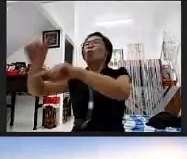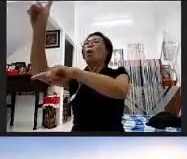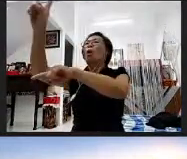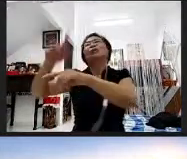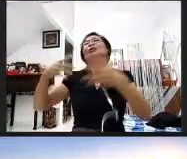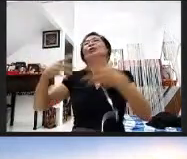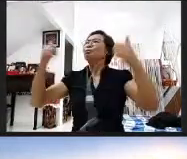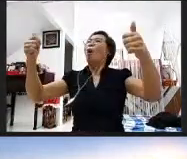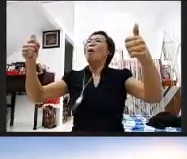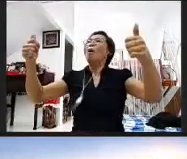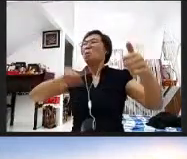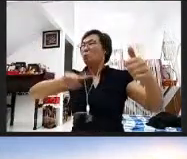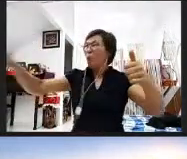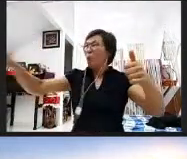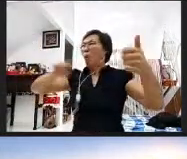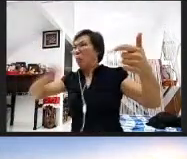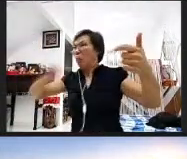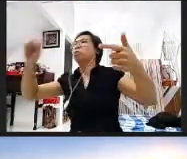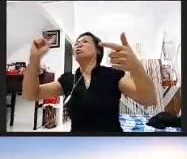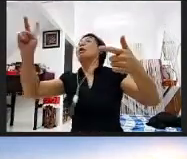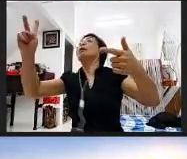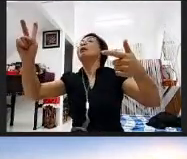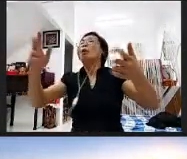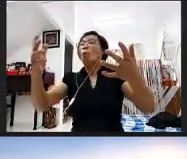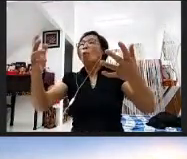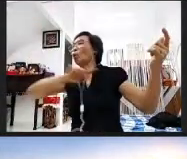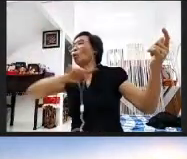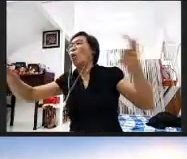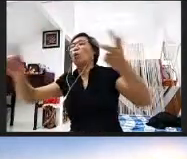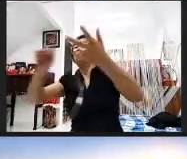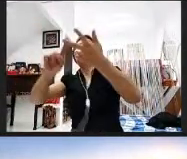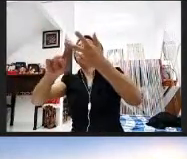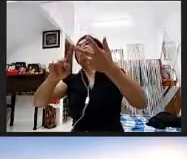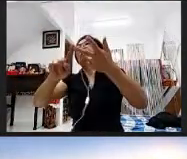twice, and she actually wanted to go for the third time.